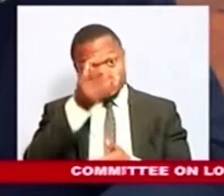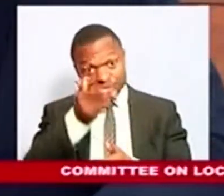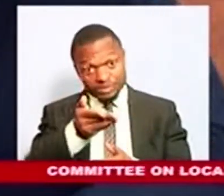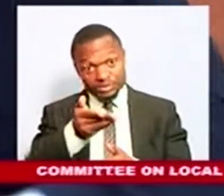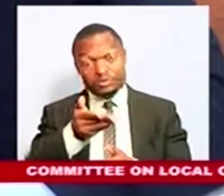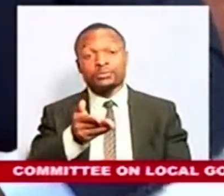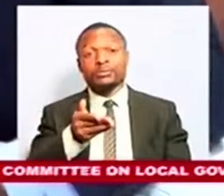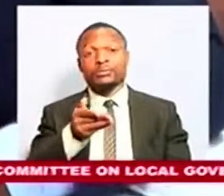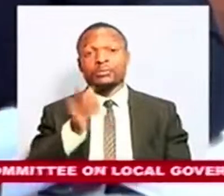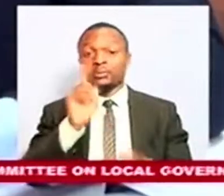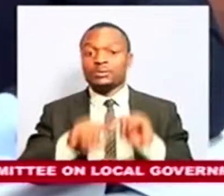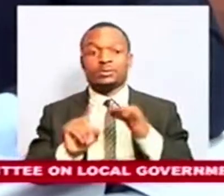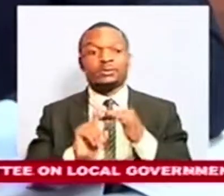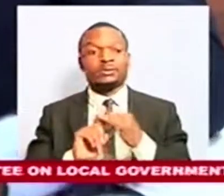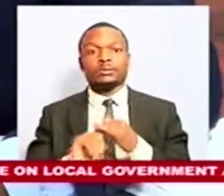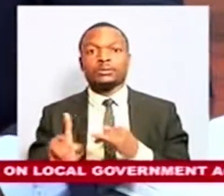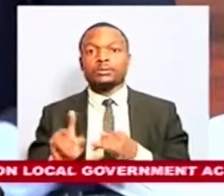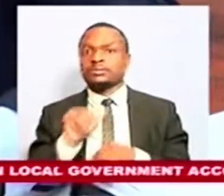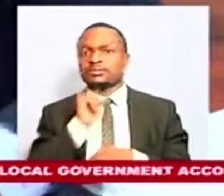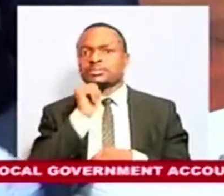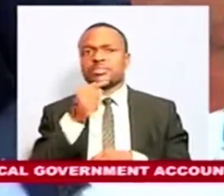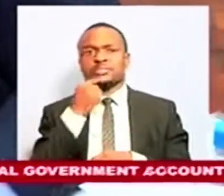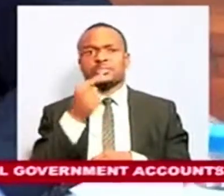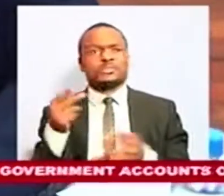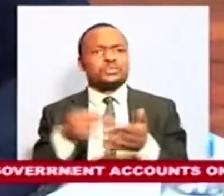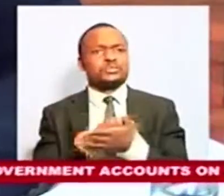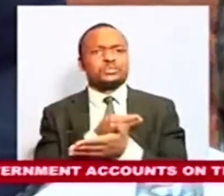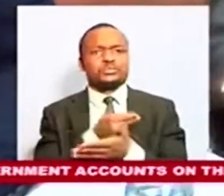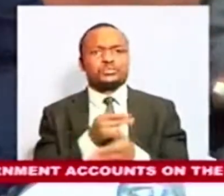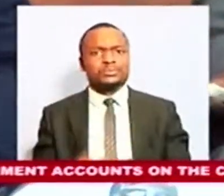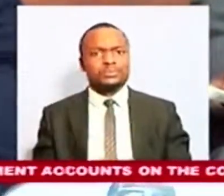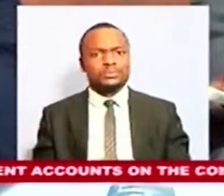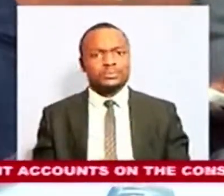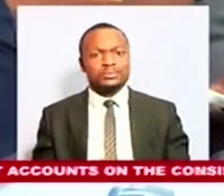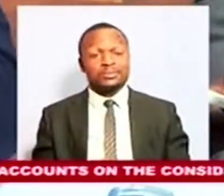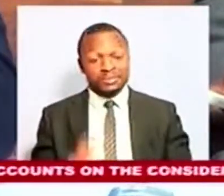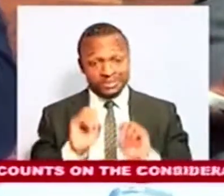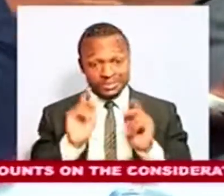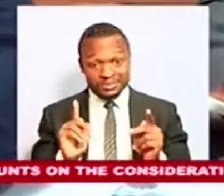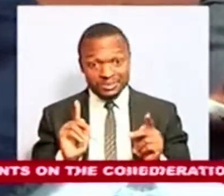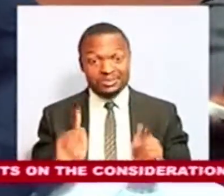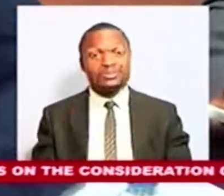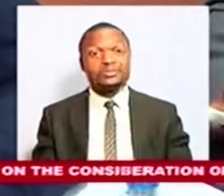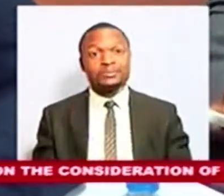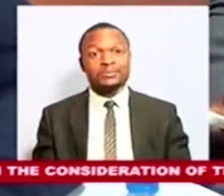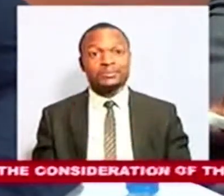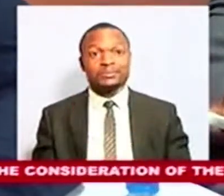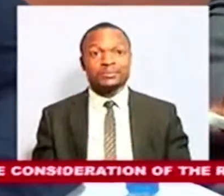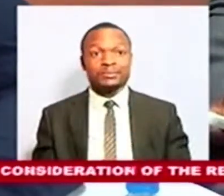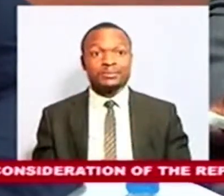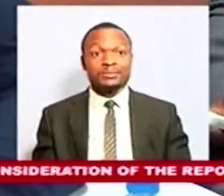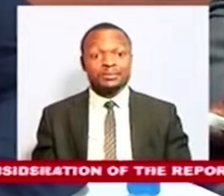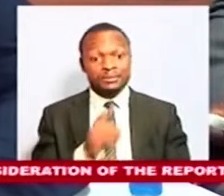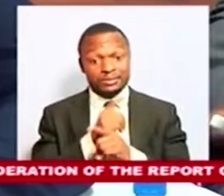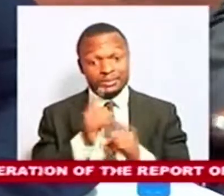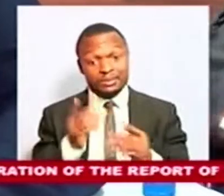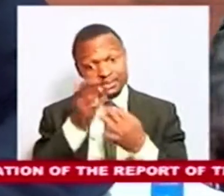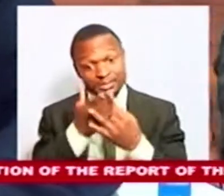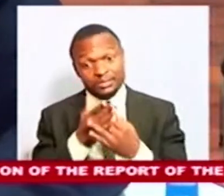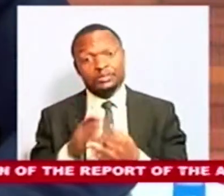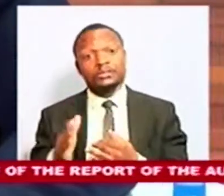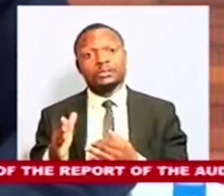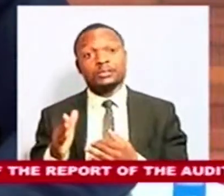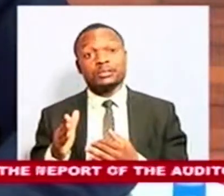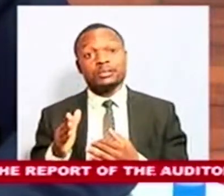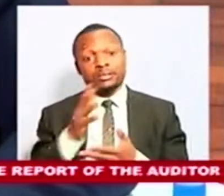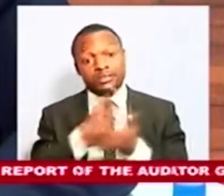you can't escape questions. No, she didn't say she's new. Okay. All right. Just to share